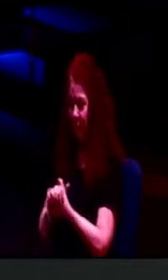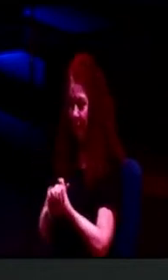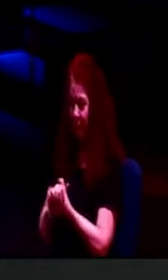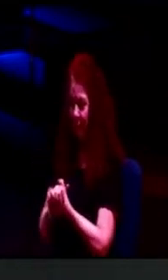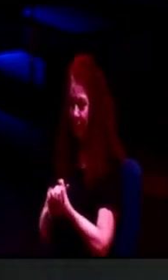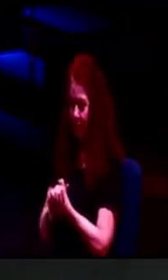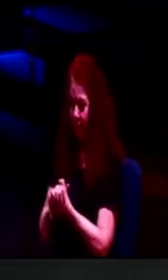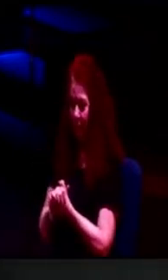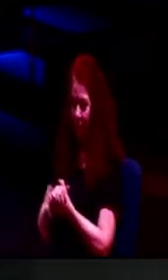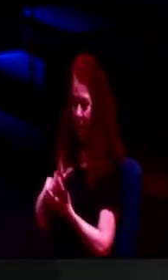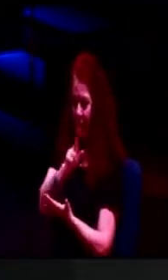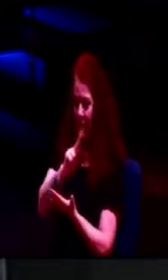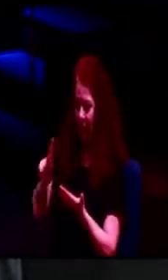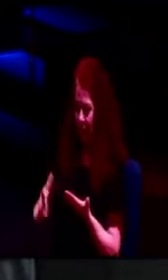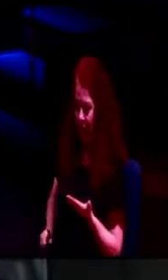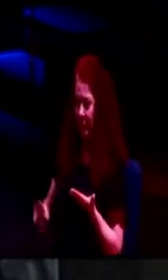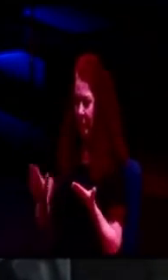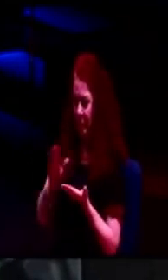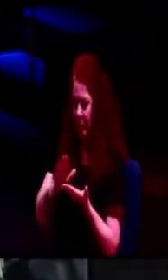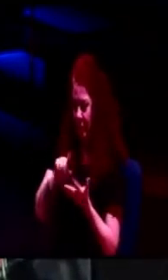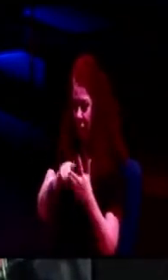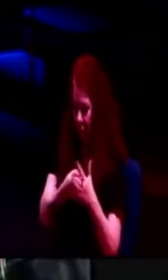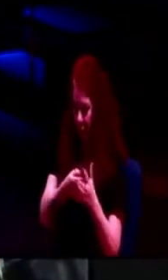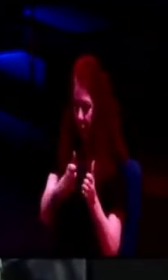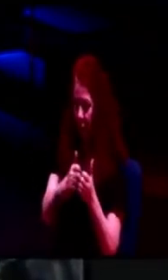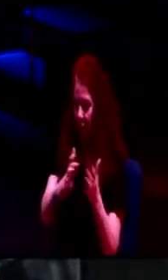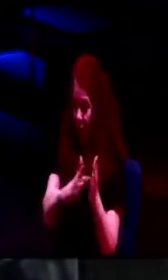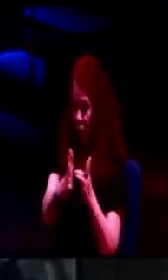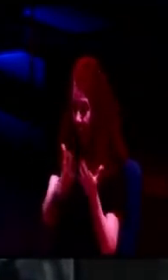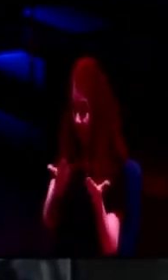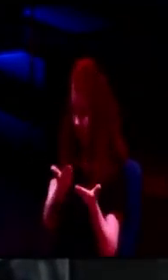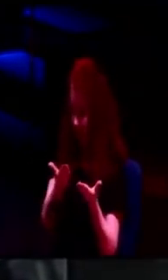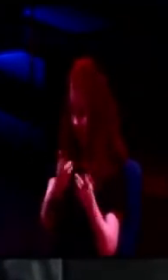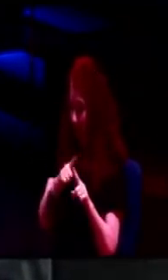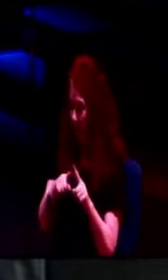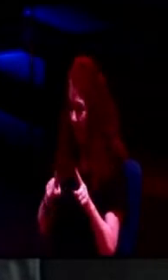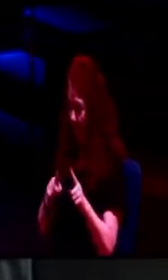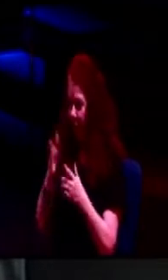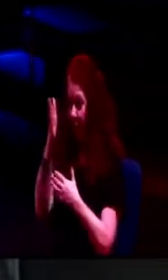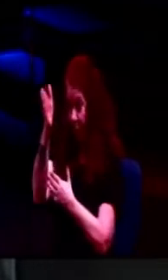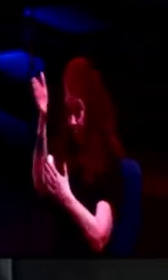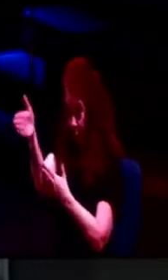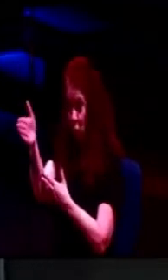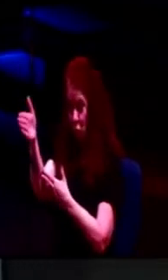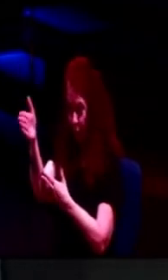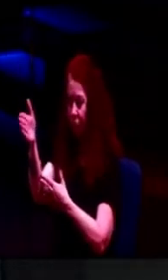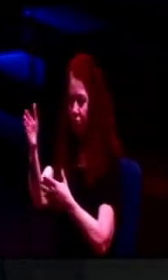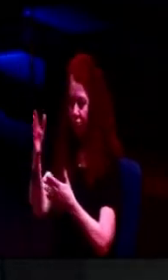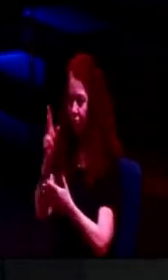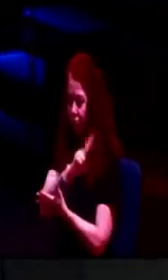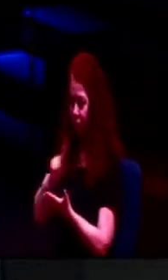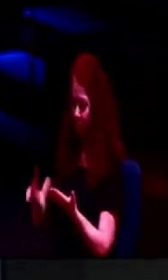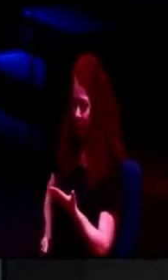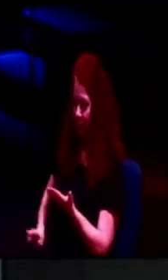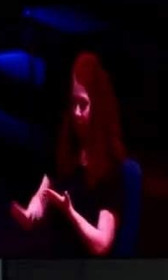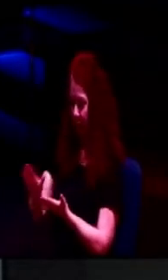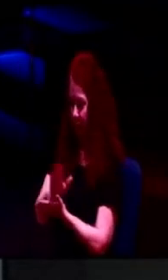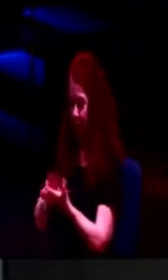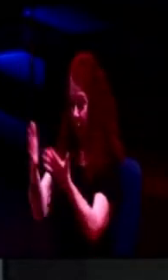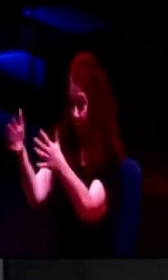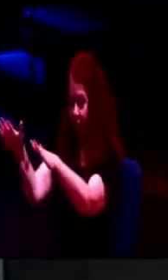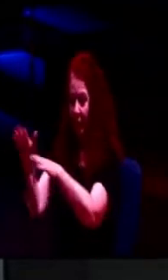not yet. It's not done yet. It's not complete. And someday Jesus will come back again and make his kingdom complete.